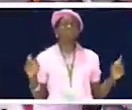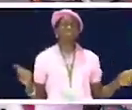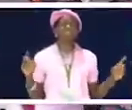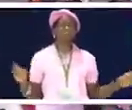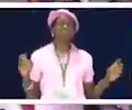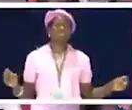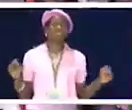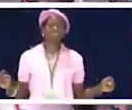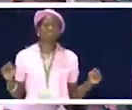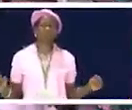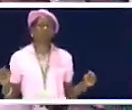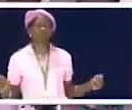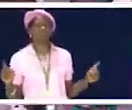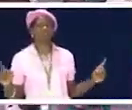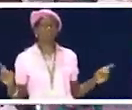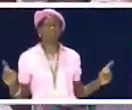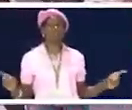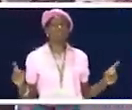Amen.